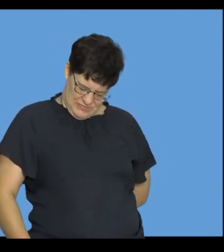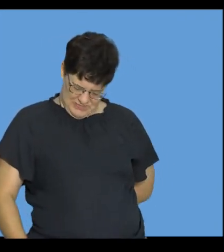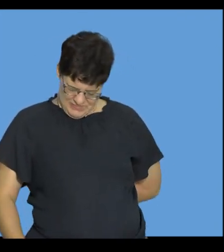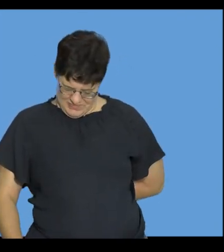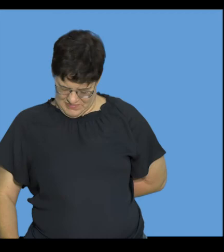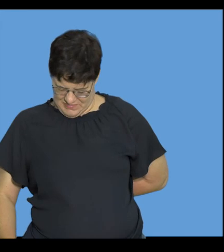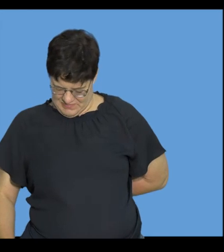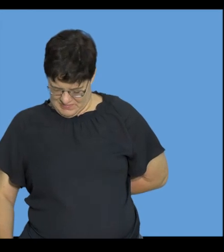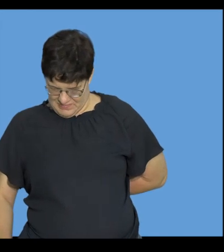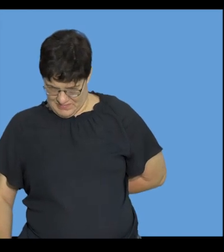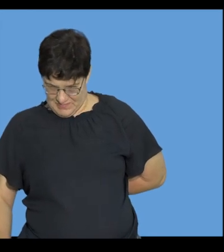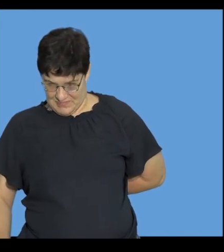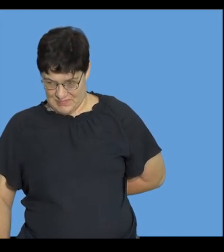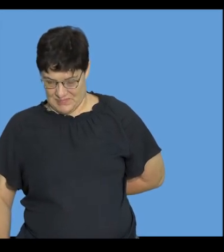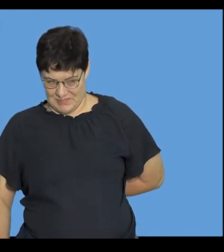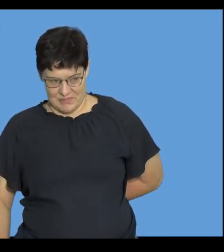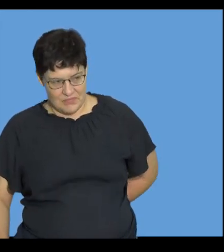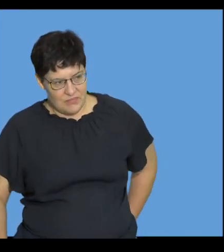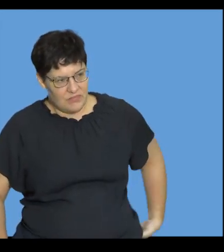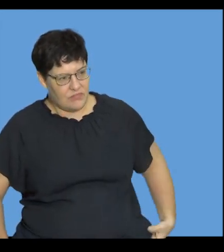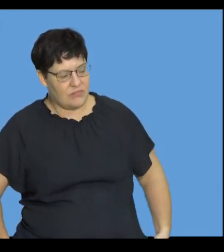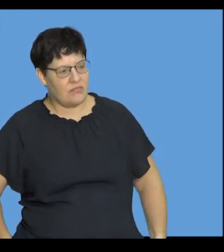On this one here.